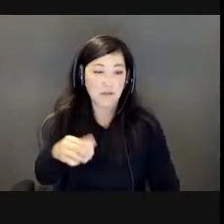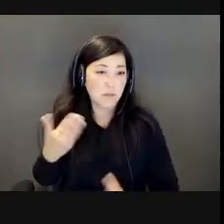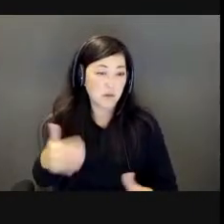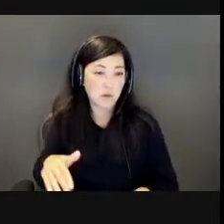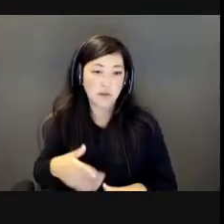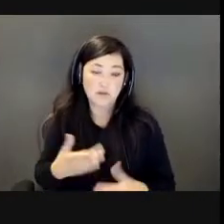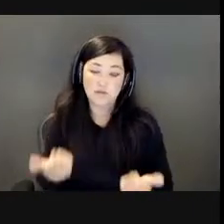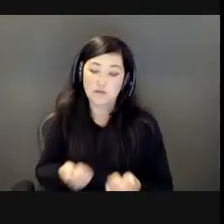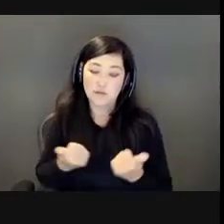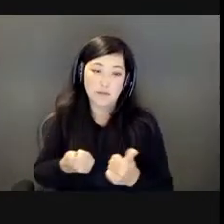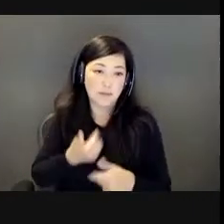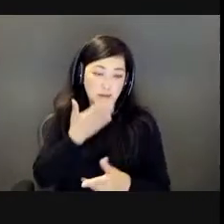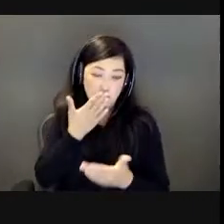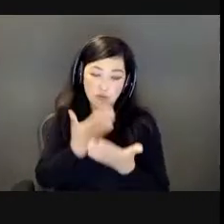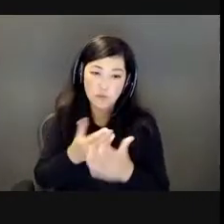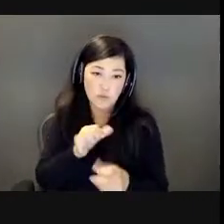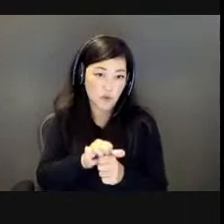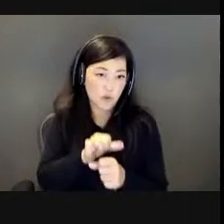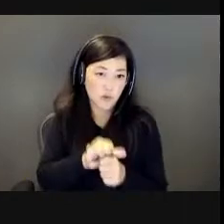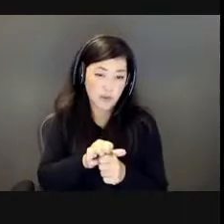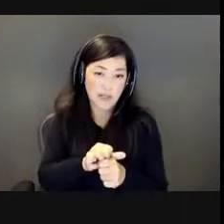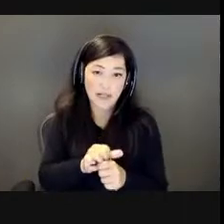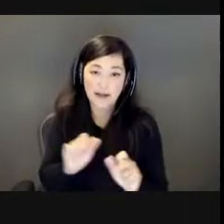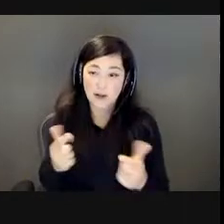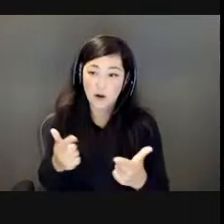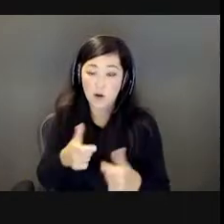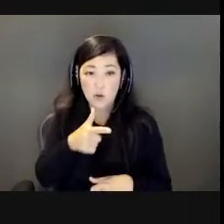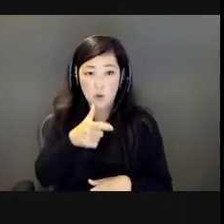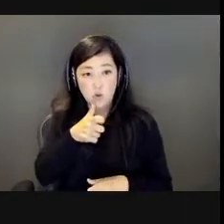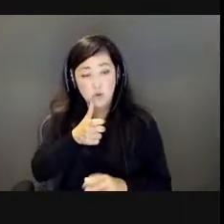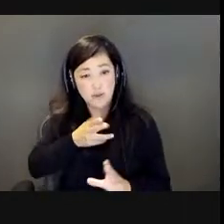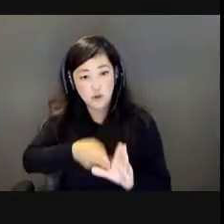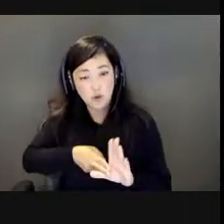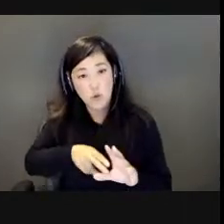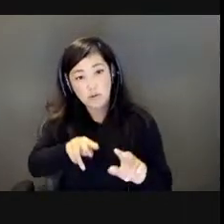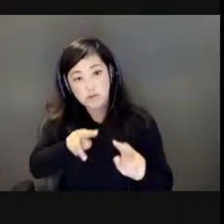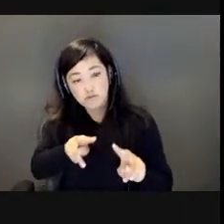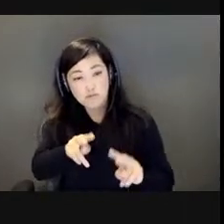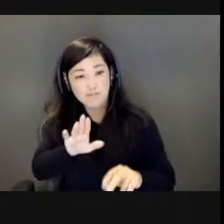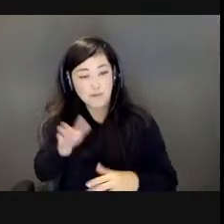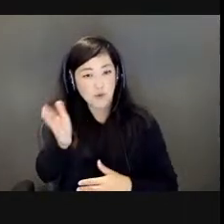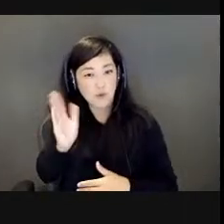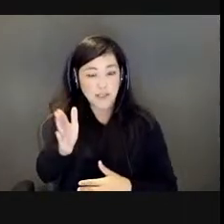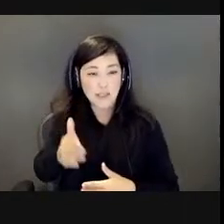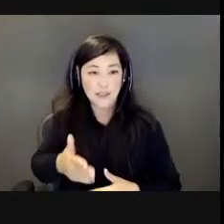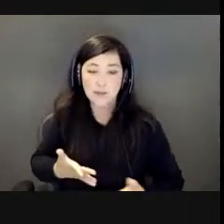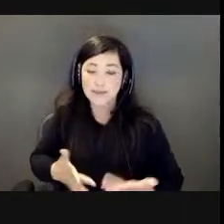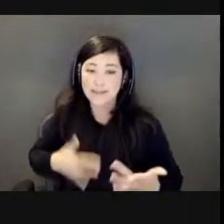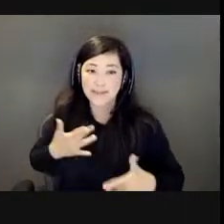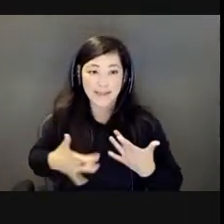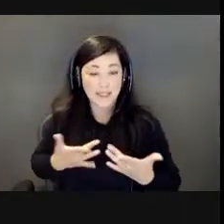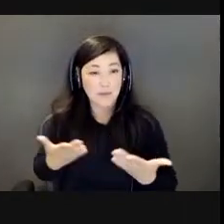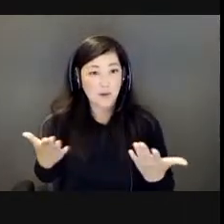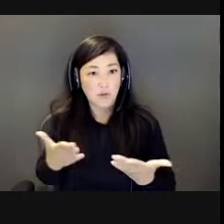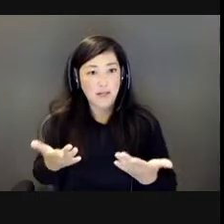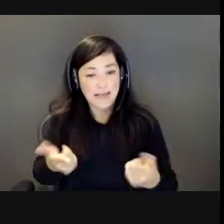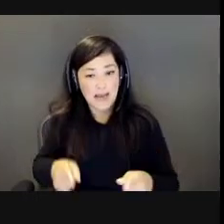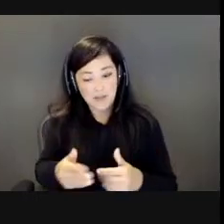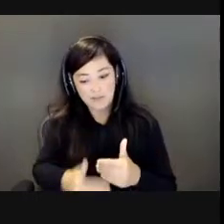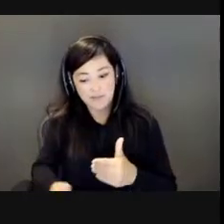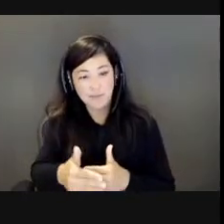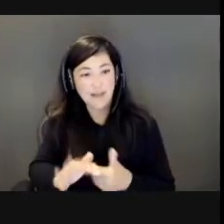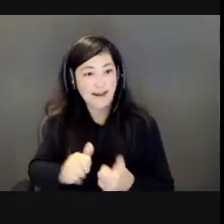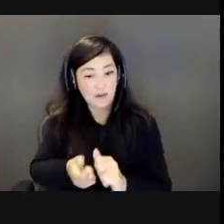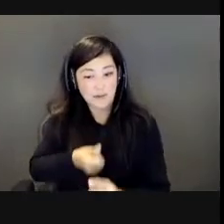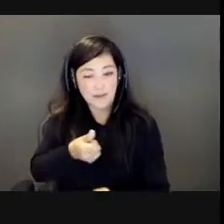to everyone who's here watching today, and we're really excited about this progress that's being made in Canada. Thank you so much